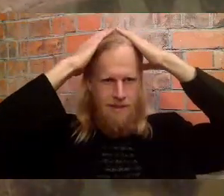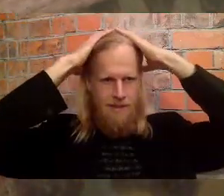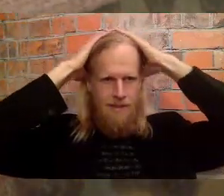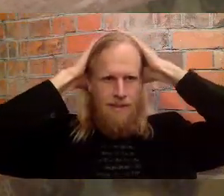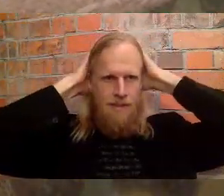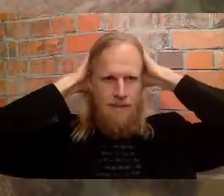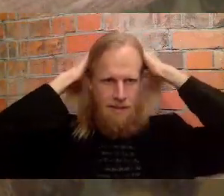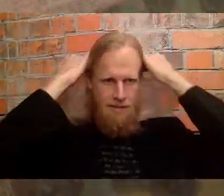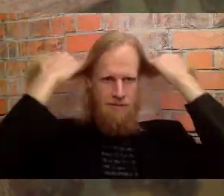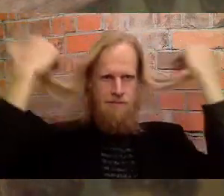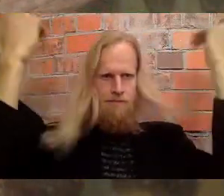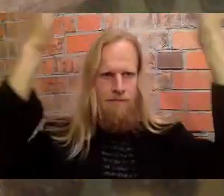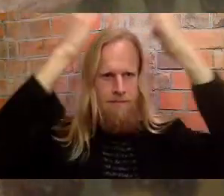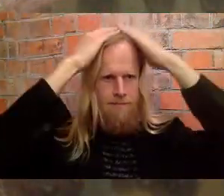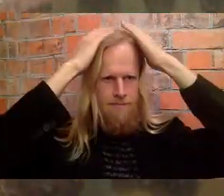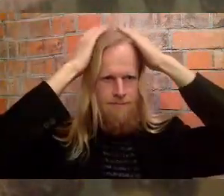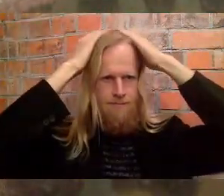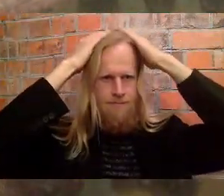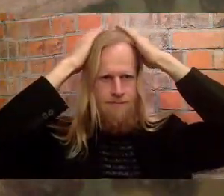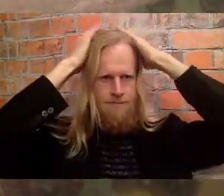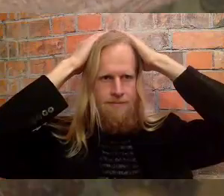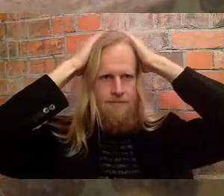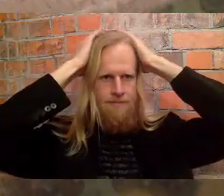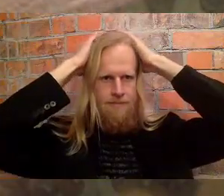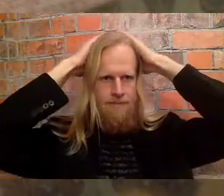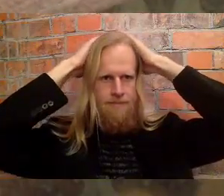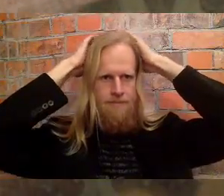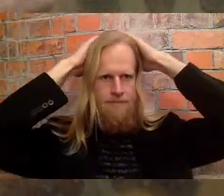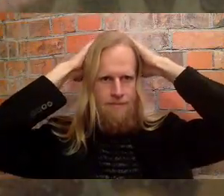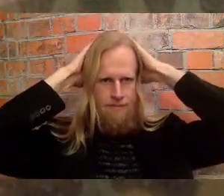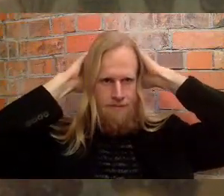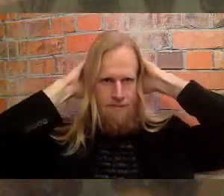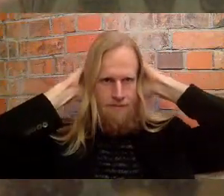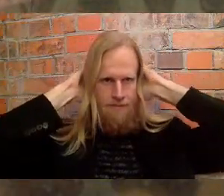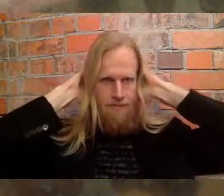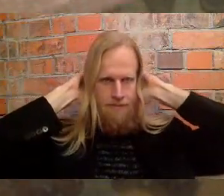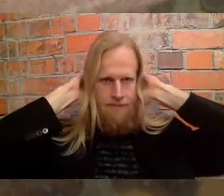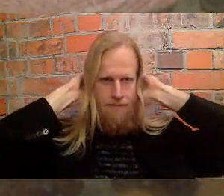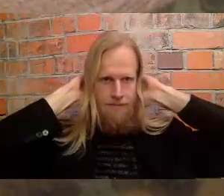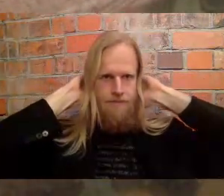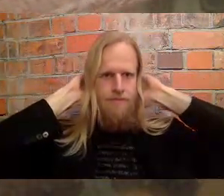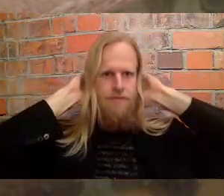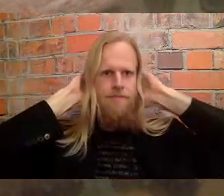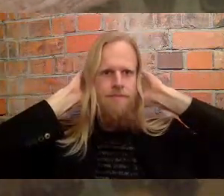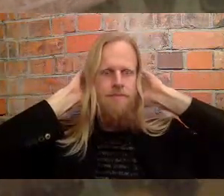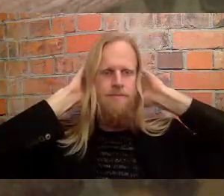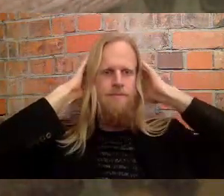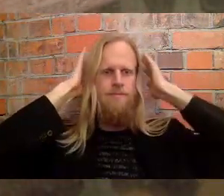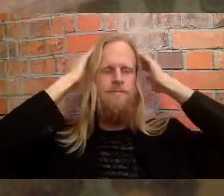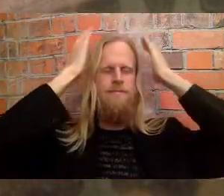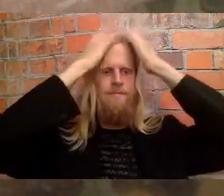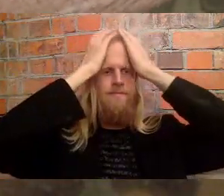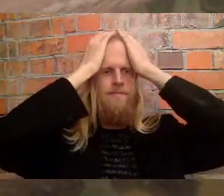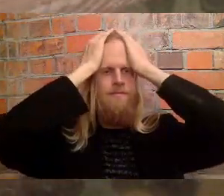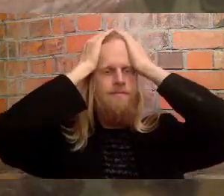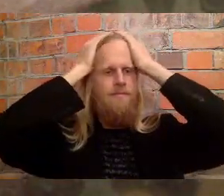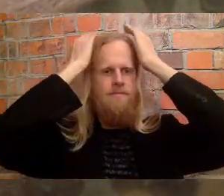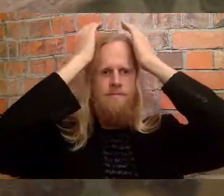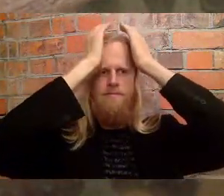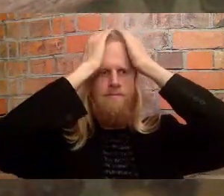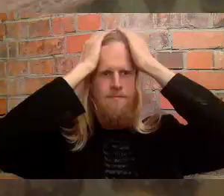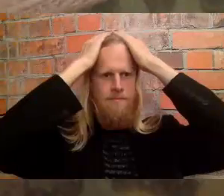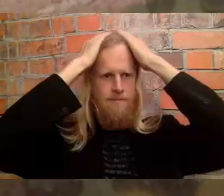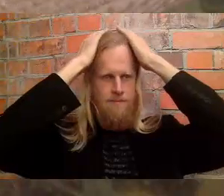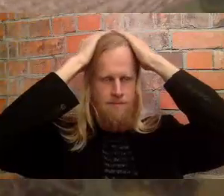that experience. I built what you showed me. I gave what you